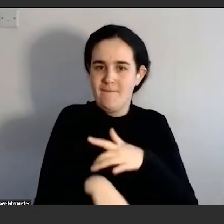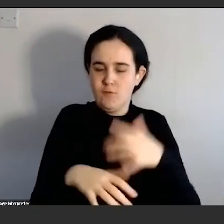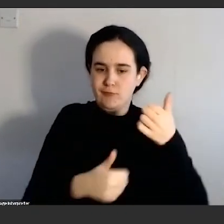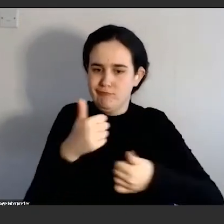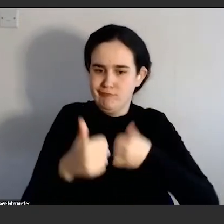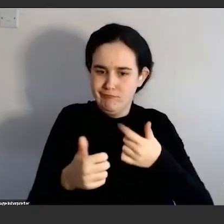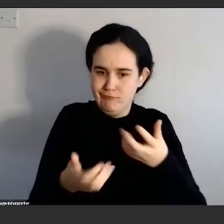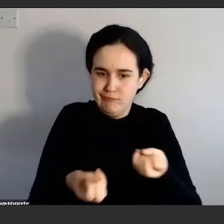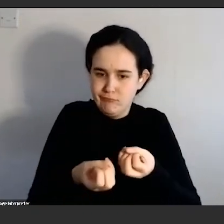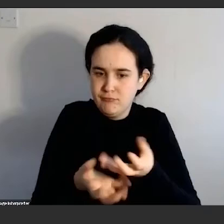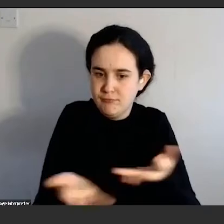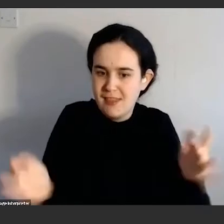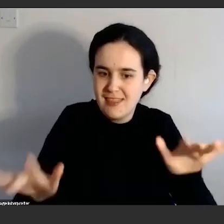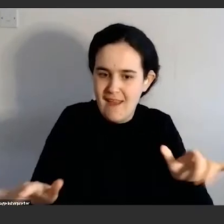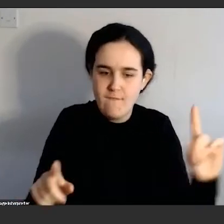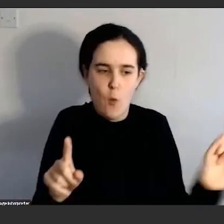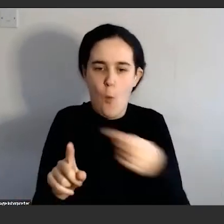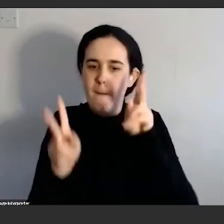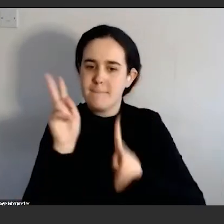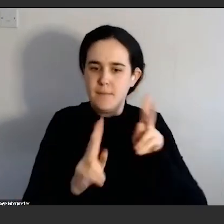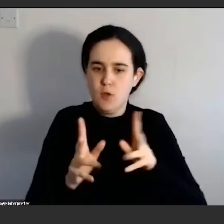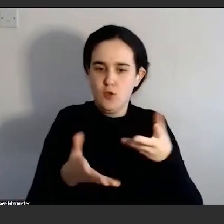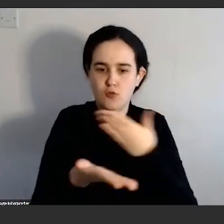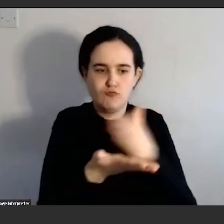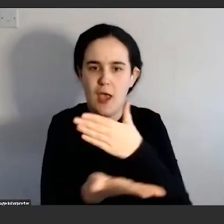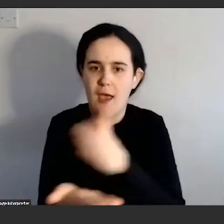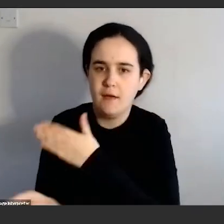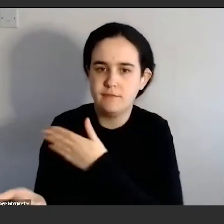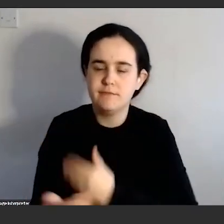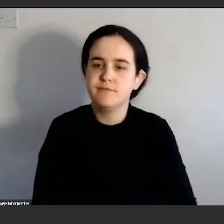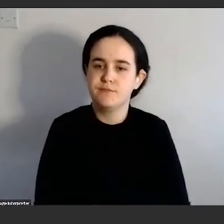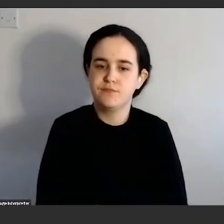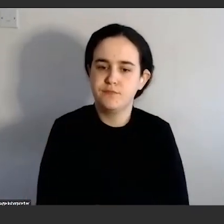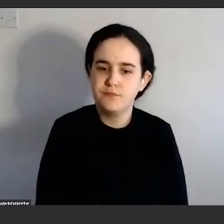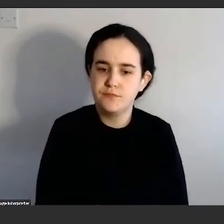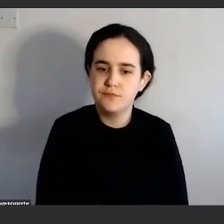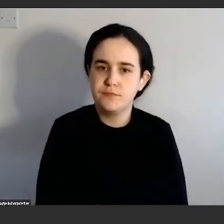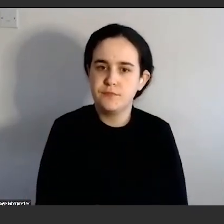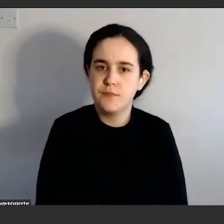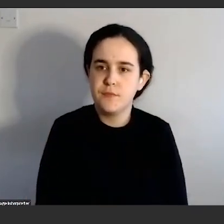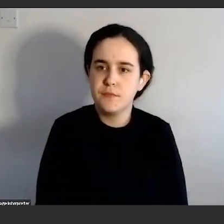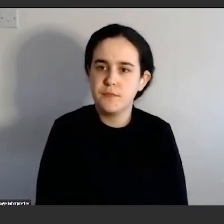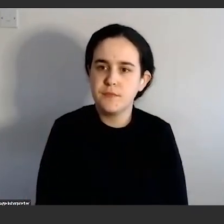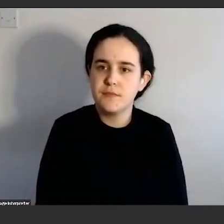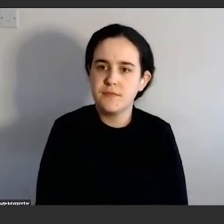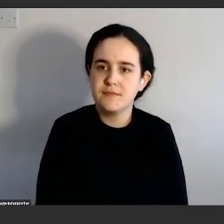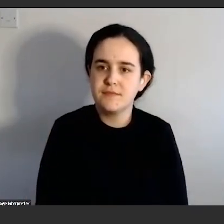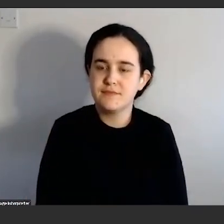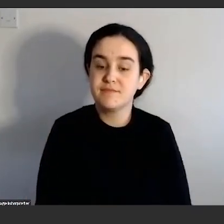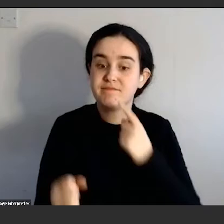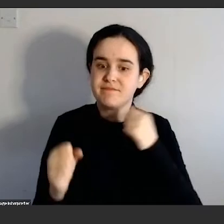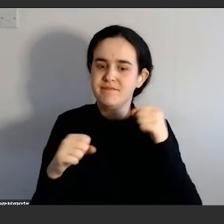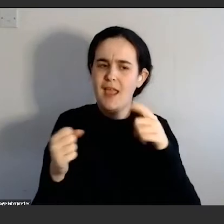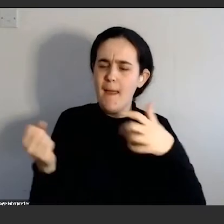lots of personalities in there, lots of interesting characters. We don't have the guys here, so you